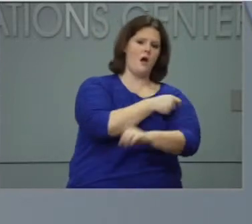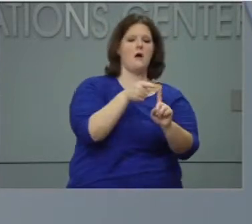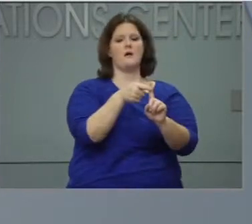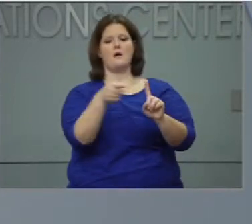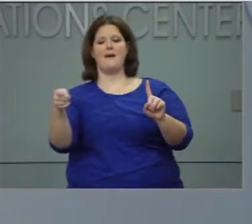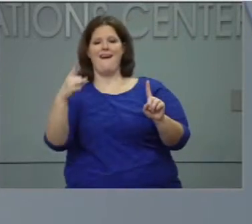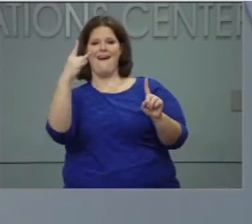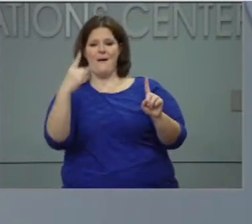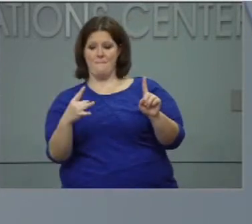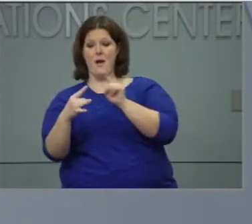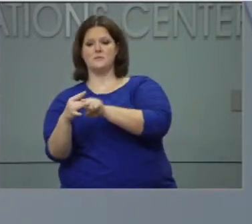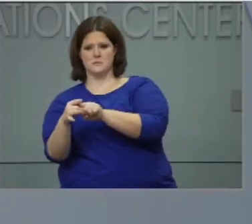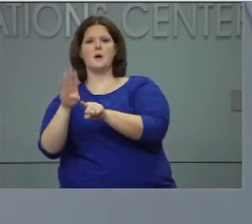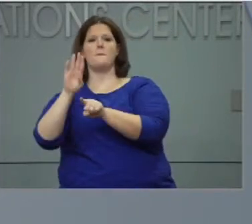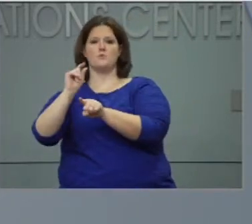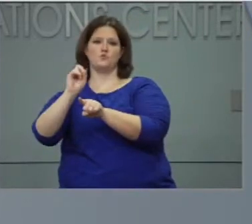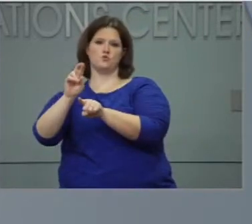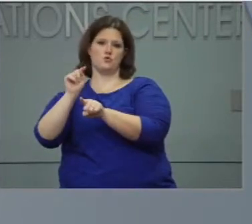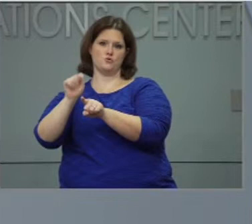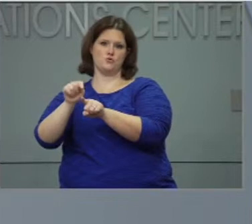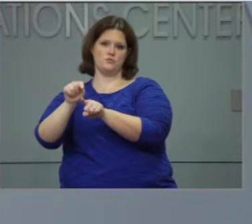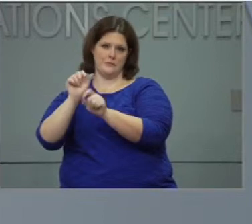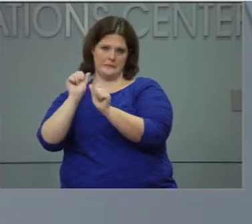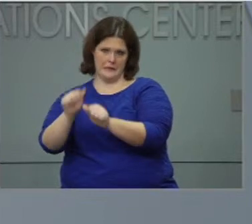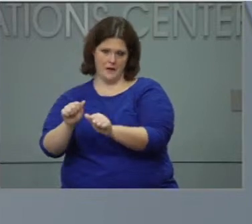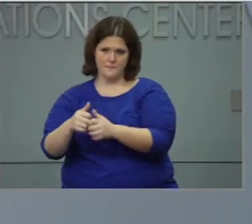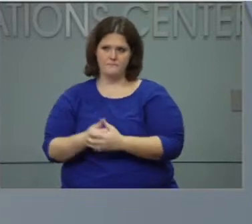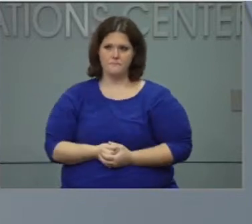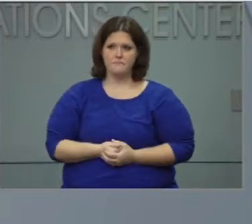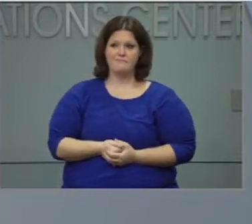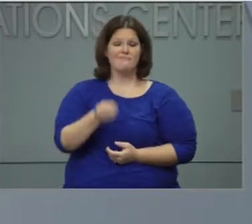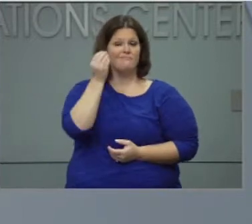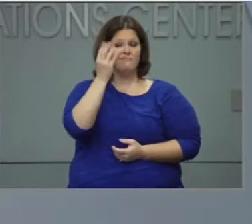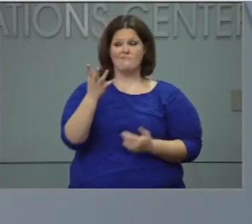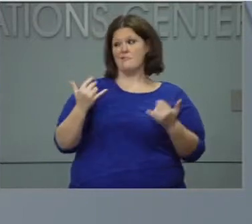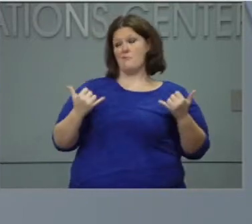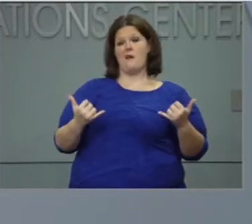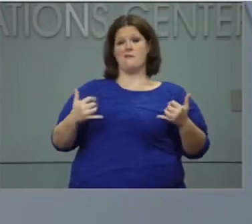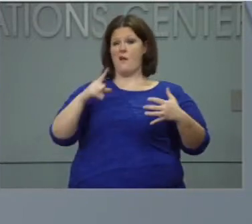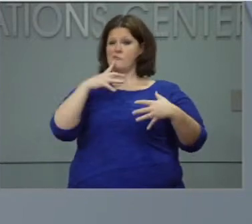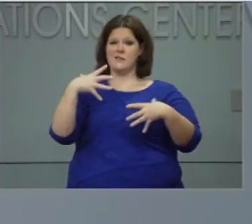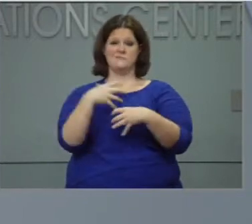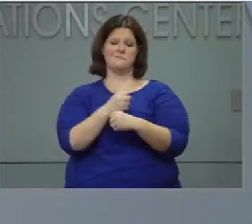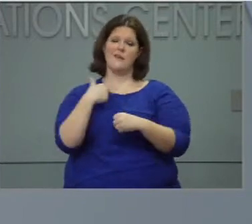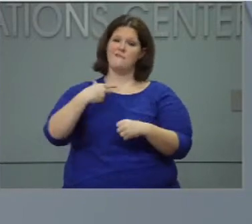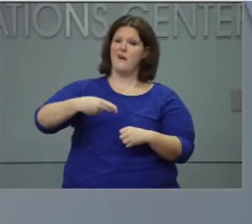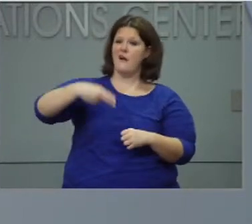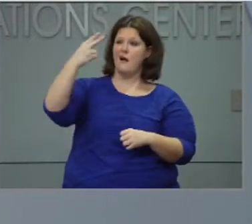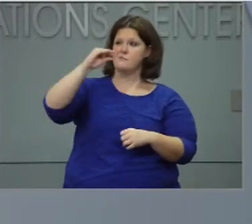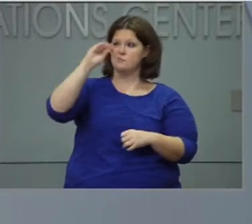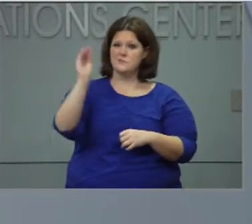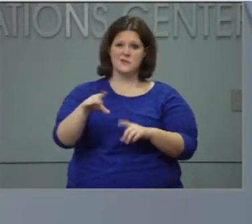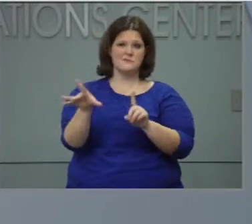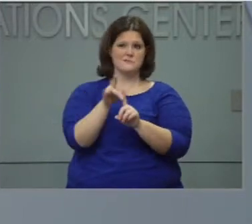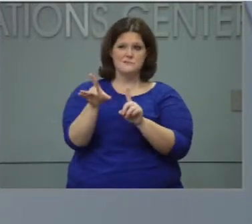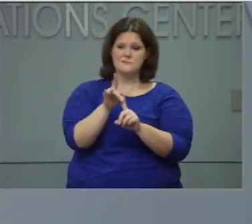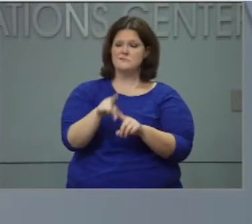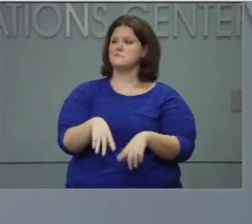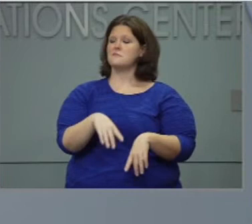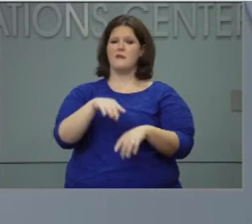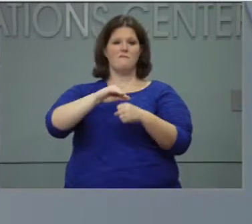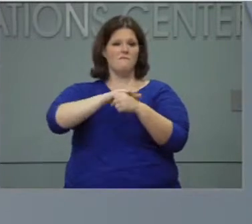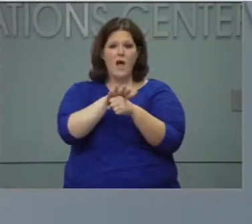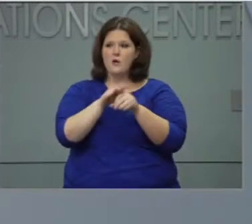of this pandemic. We have high levels of a highly contagious COVID virus circulating in our state, and